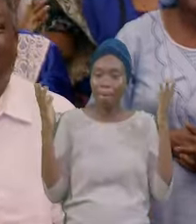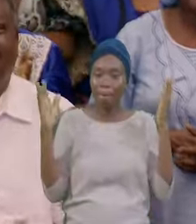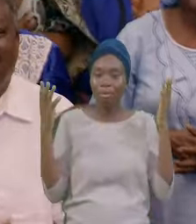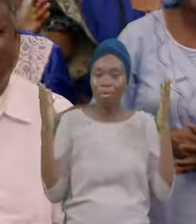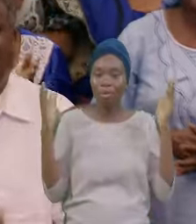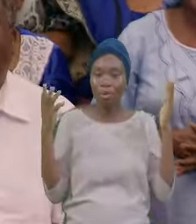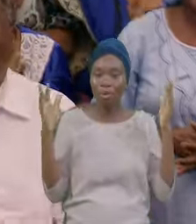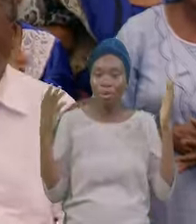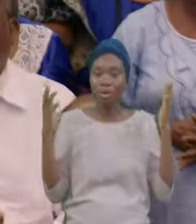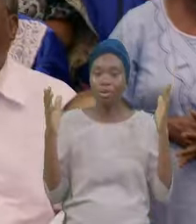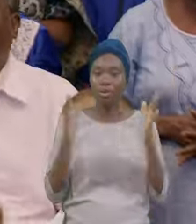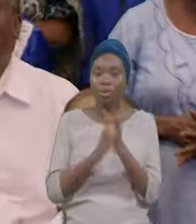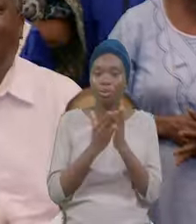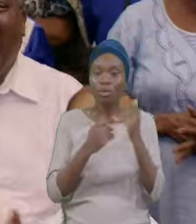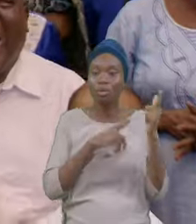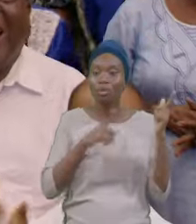Praise the Lord.